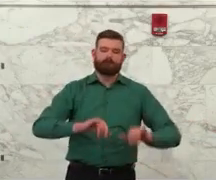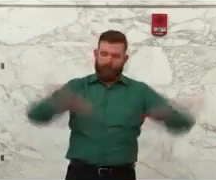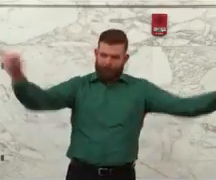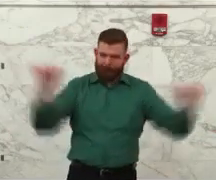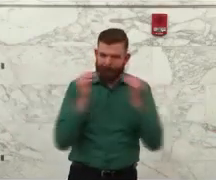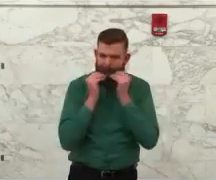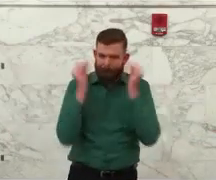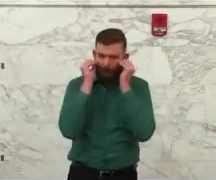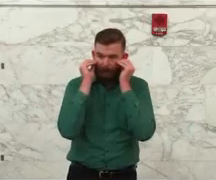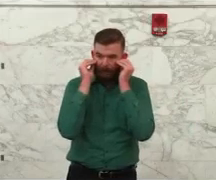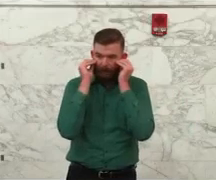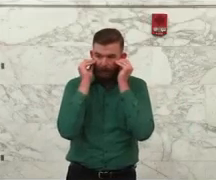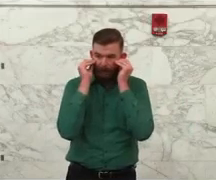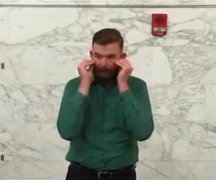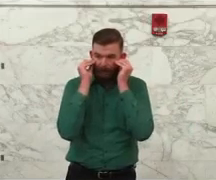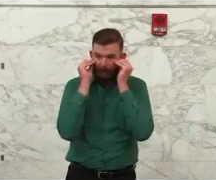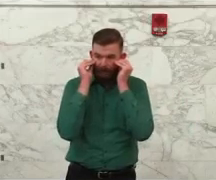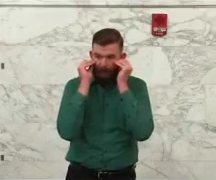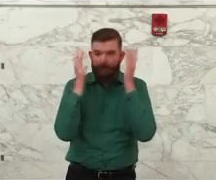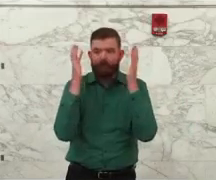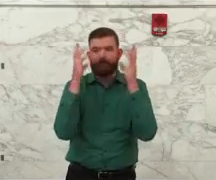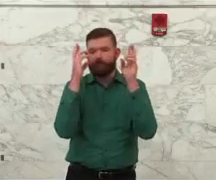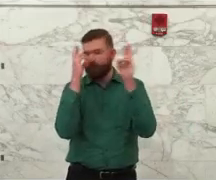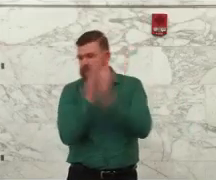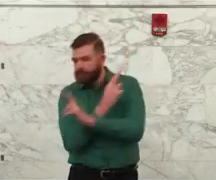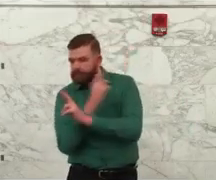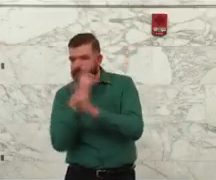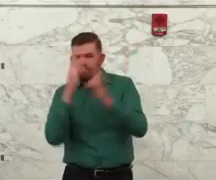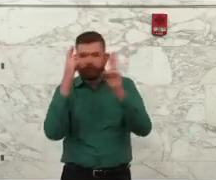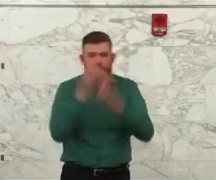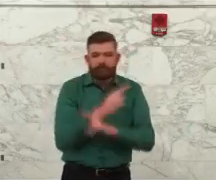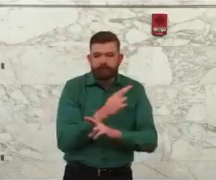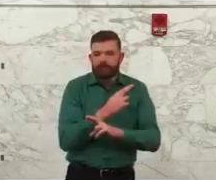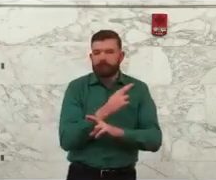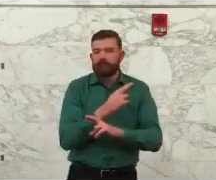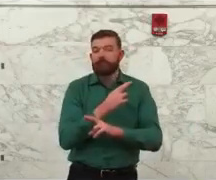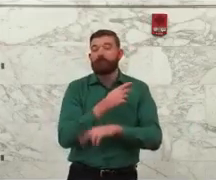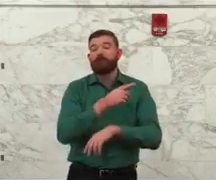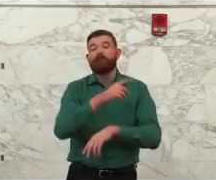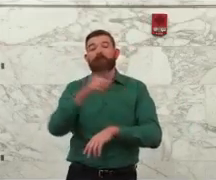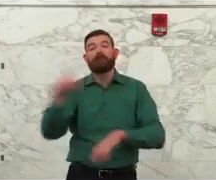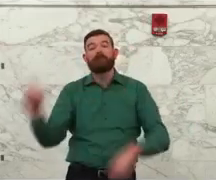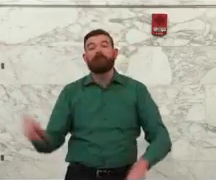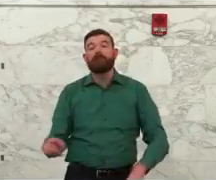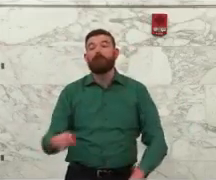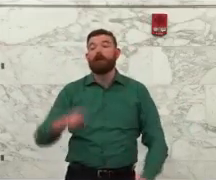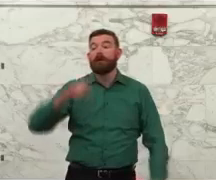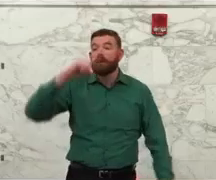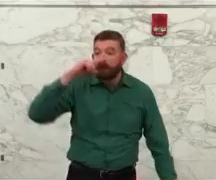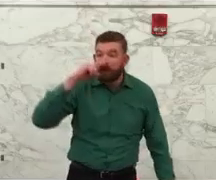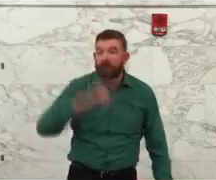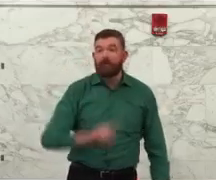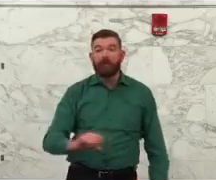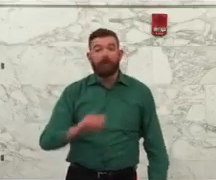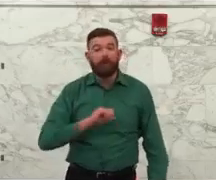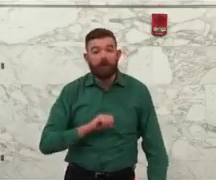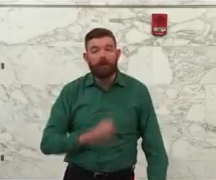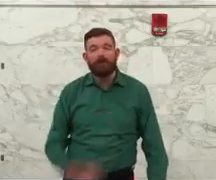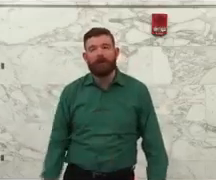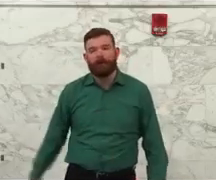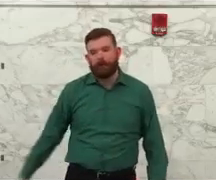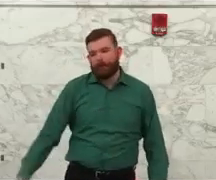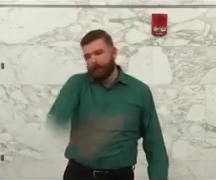etiquette, good overall health hygiene, and do it for a long period of time. That's